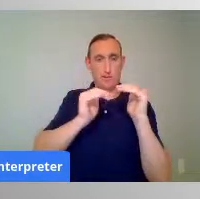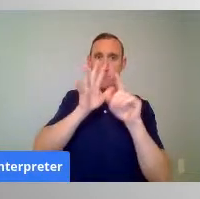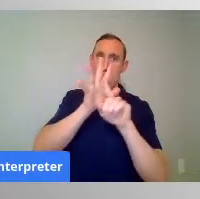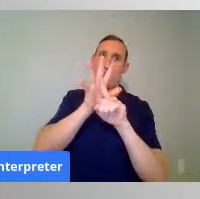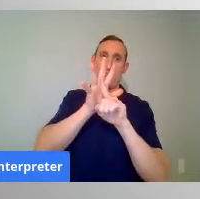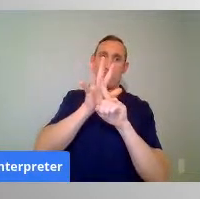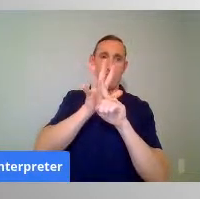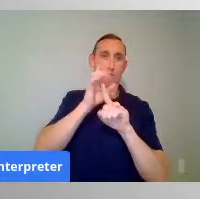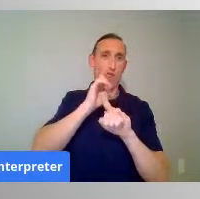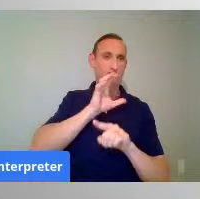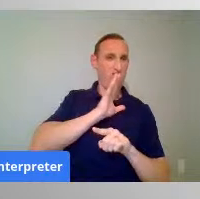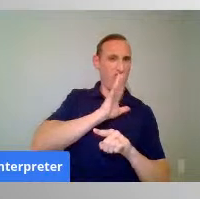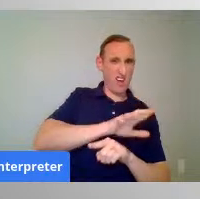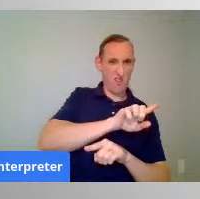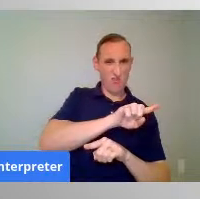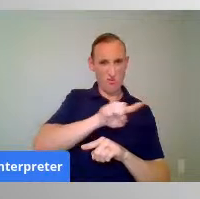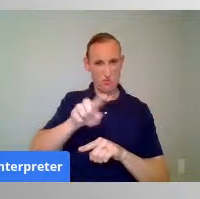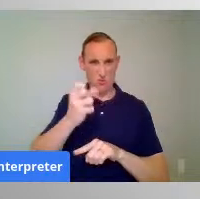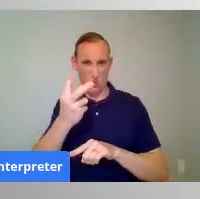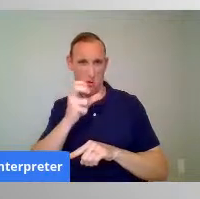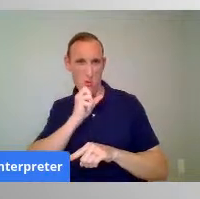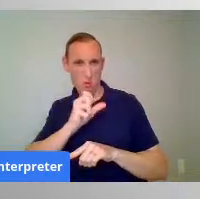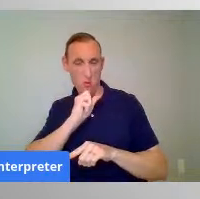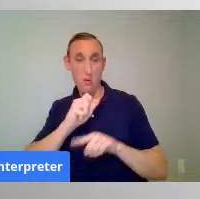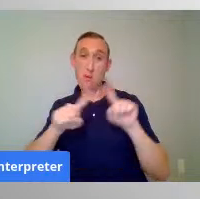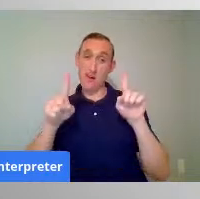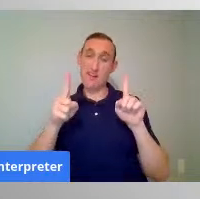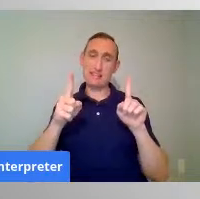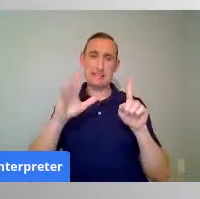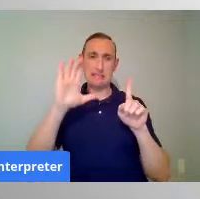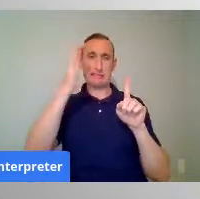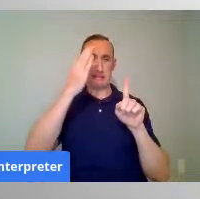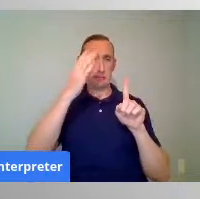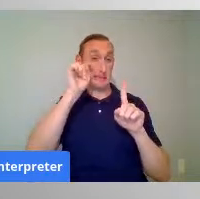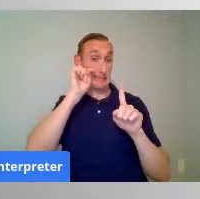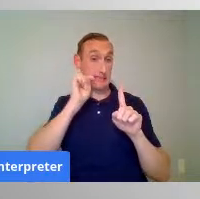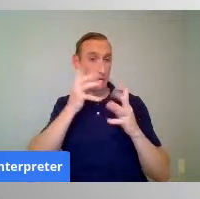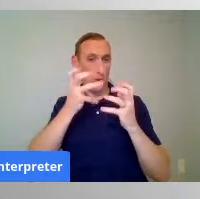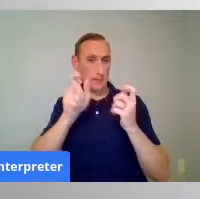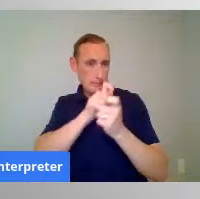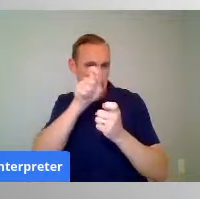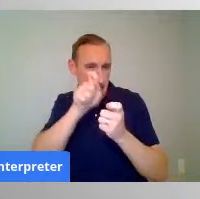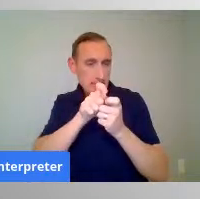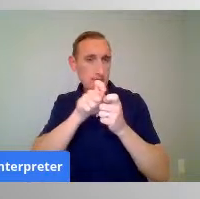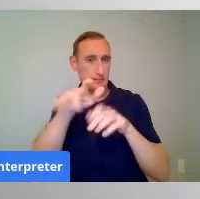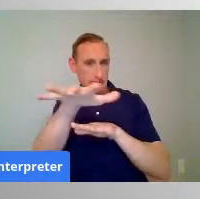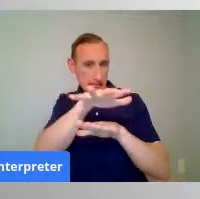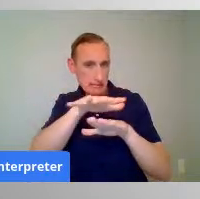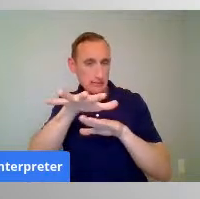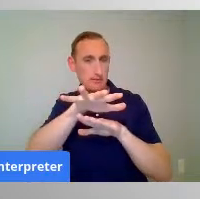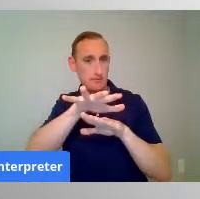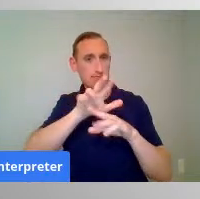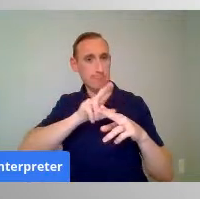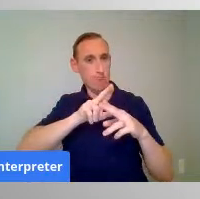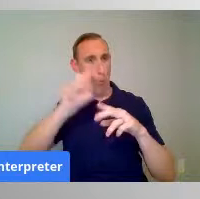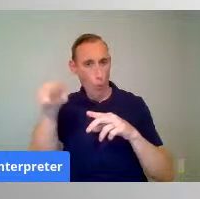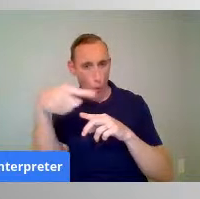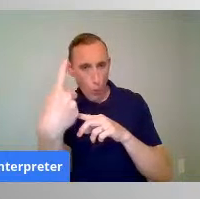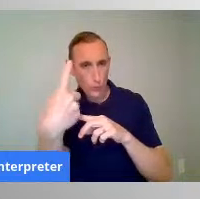12-year-olds, but they want space that they can call their own. And we're working on a couple of ideas of how we can possibly make that work.